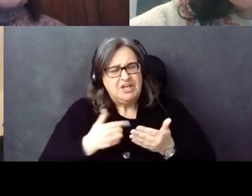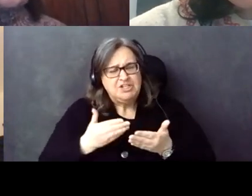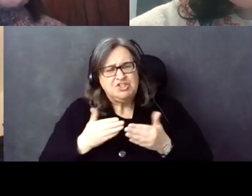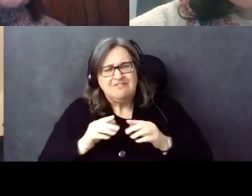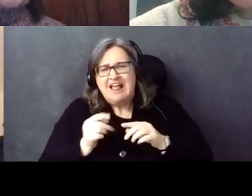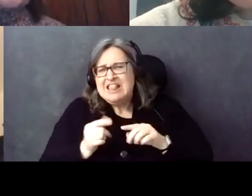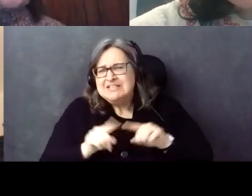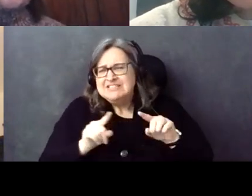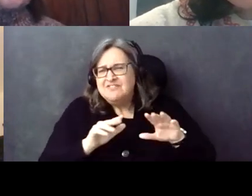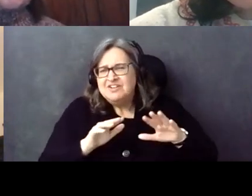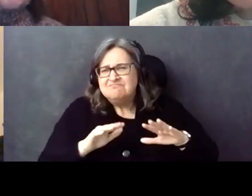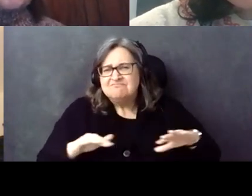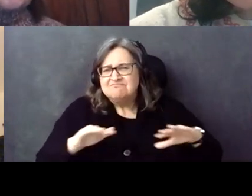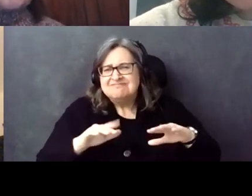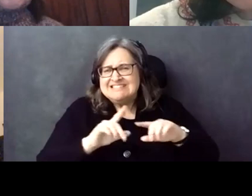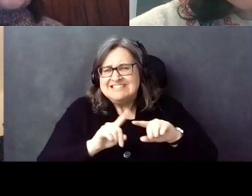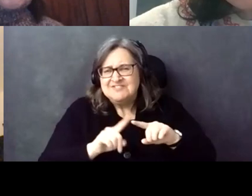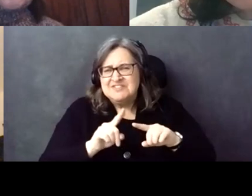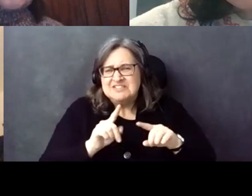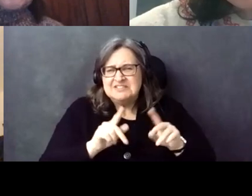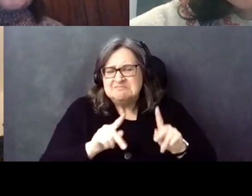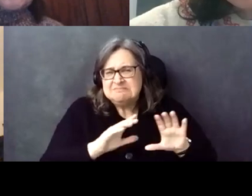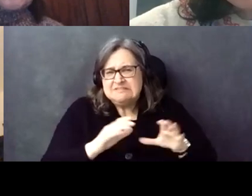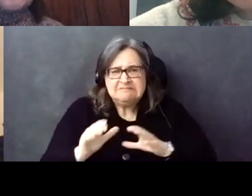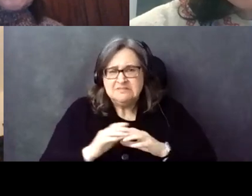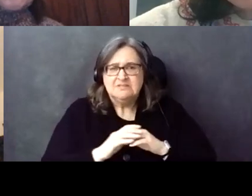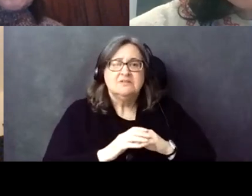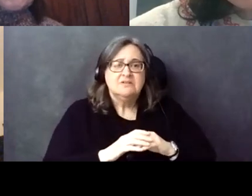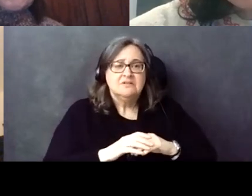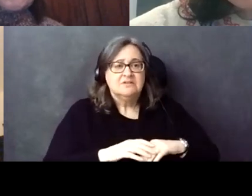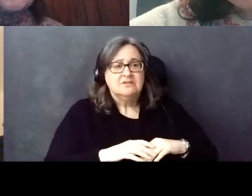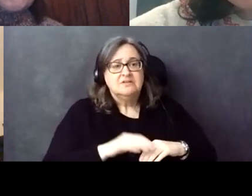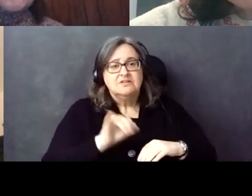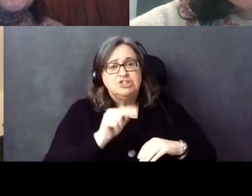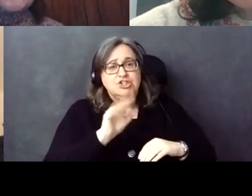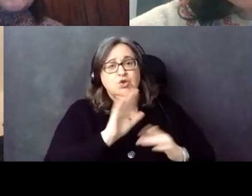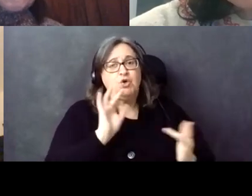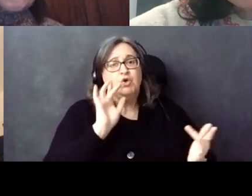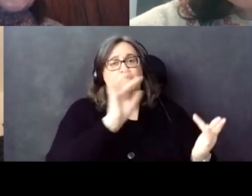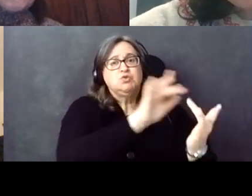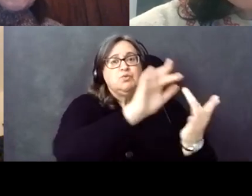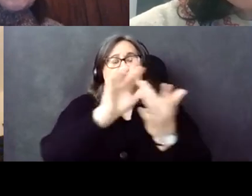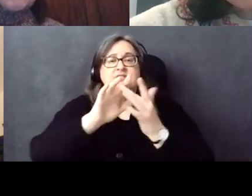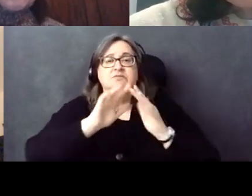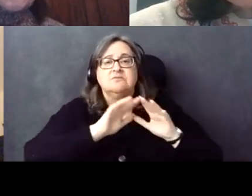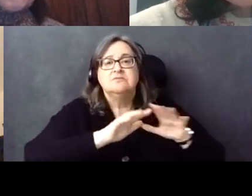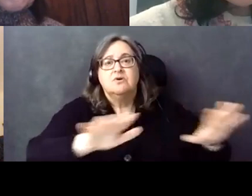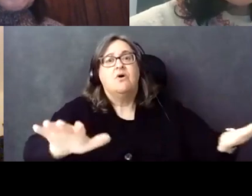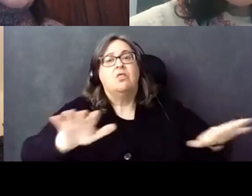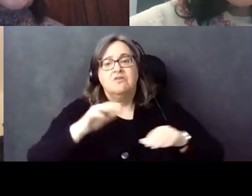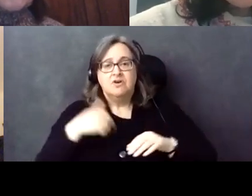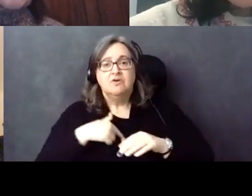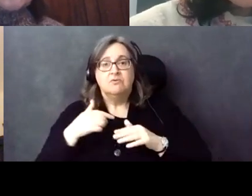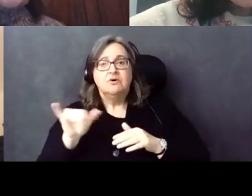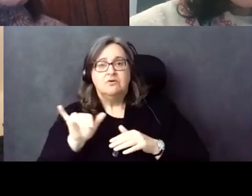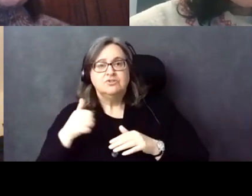different demographics. And it sounds like Jen is your pantry is reaching far and wide, as are we. We've been trying to work on